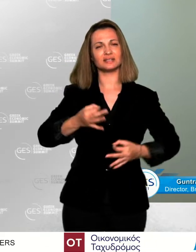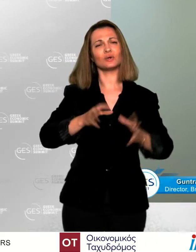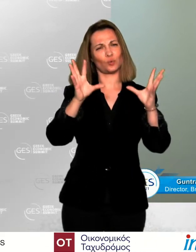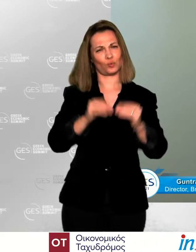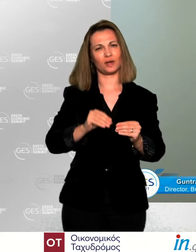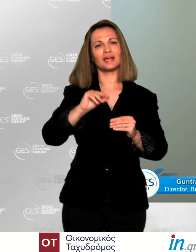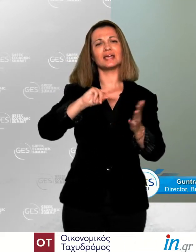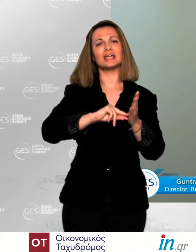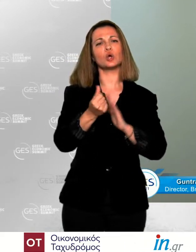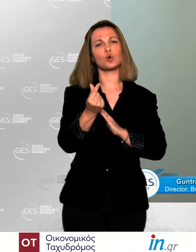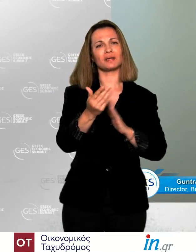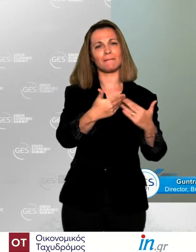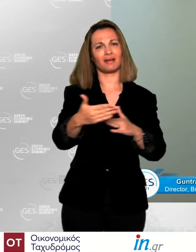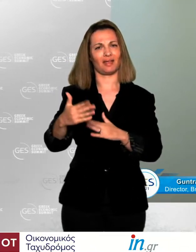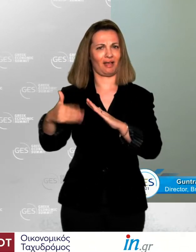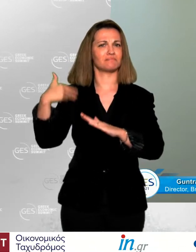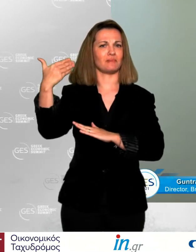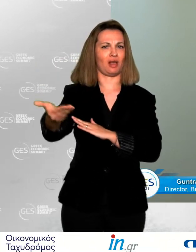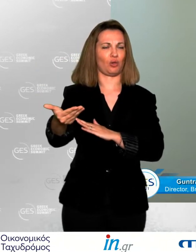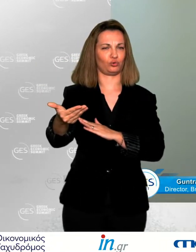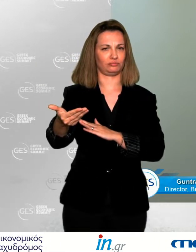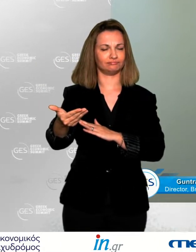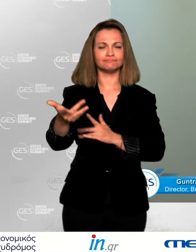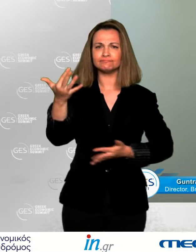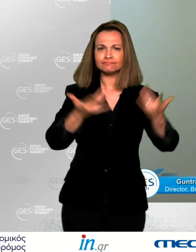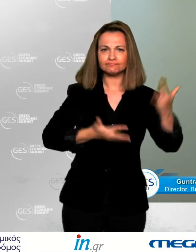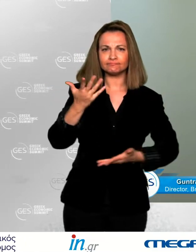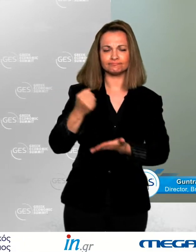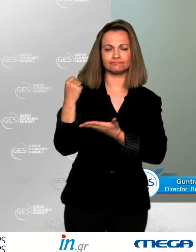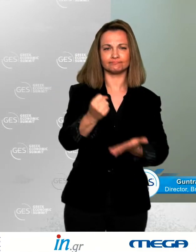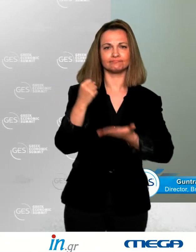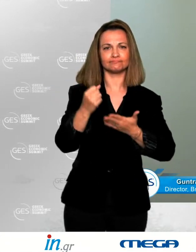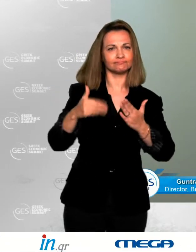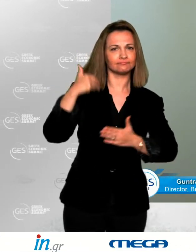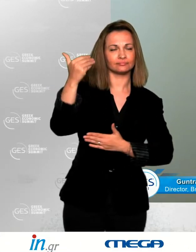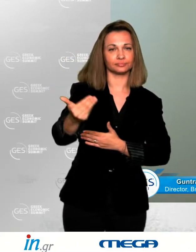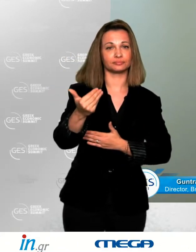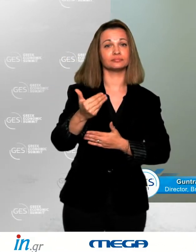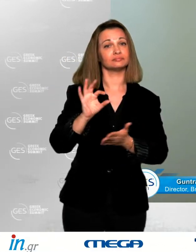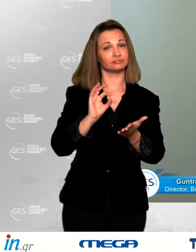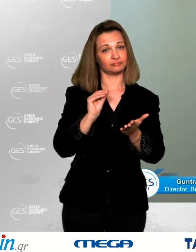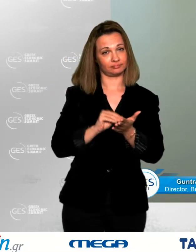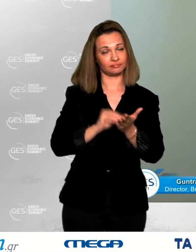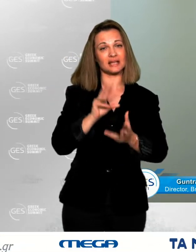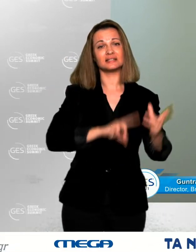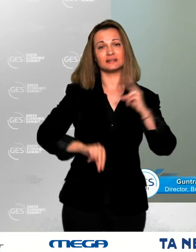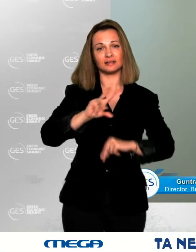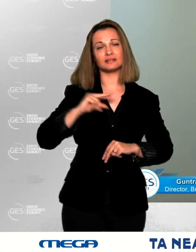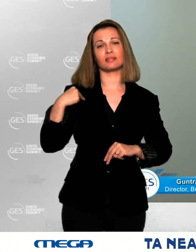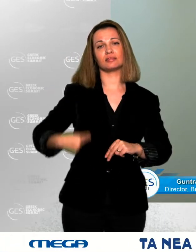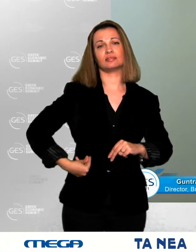economy. And that fiscal support at some stage will have to end. We cannot keep deficits at 8,